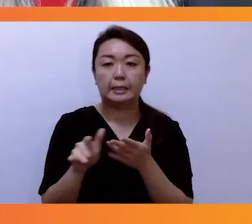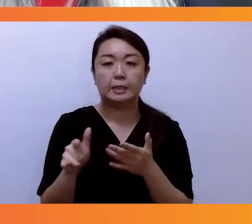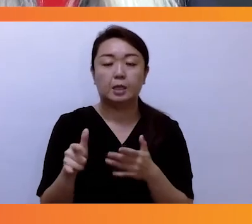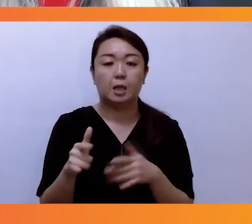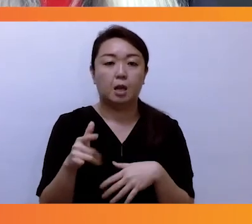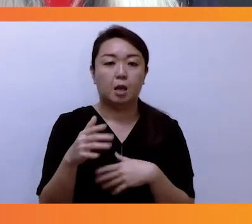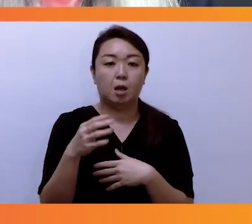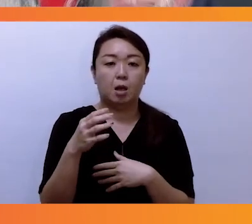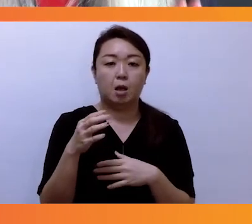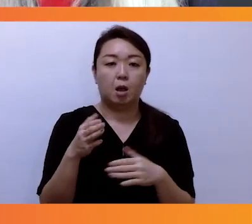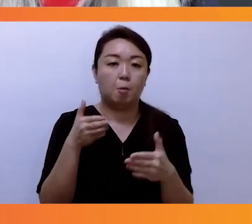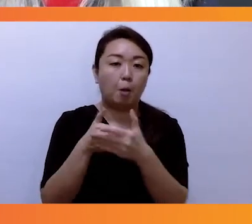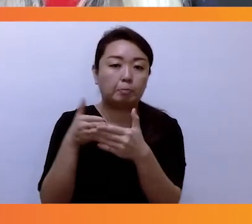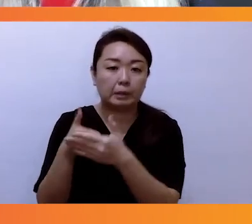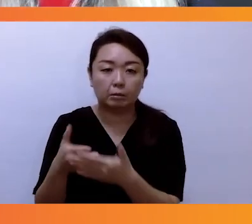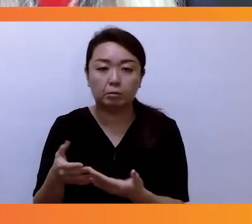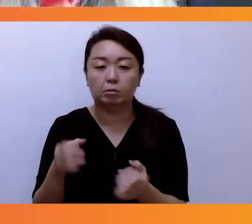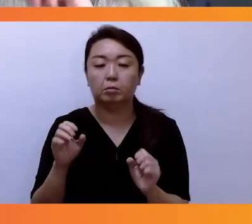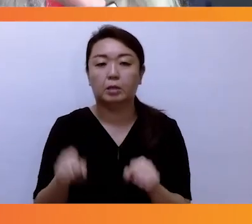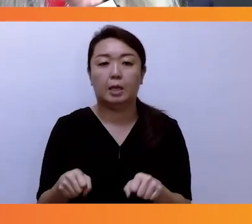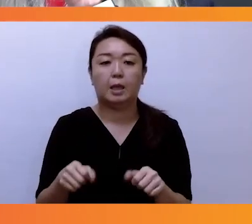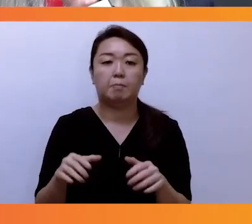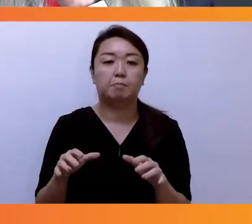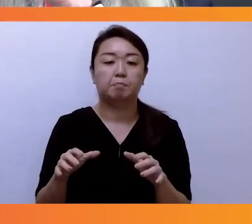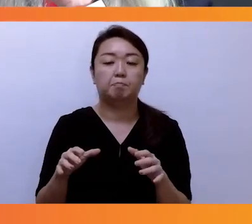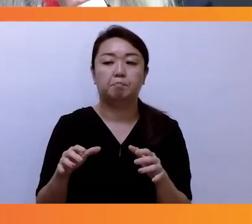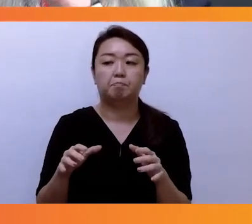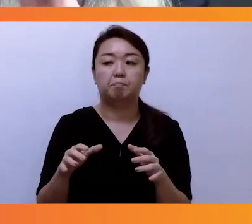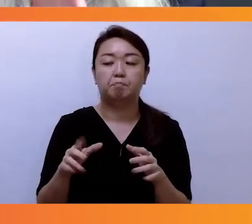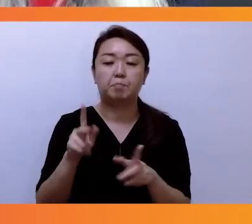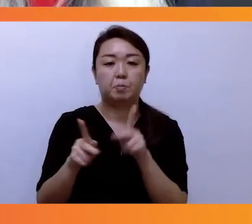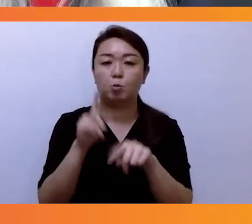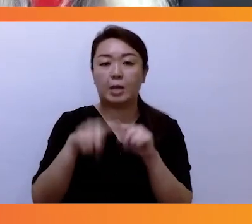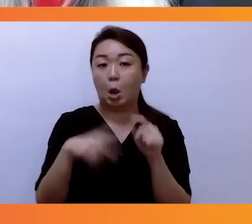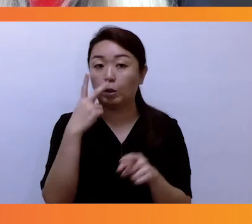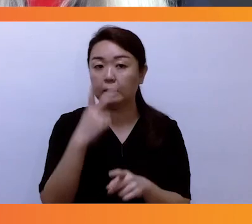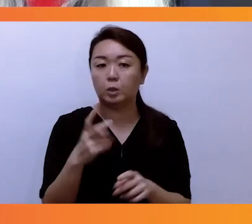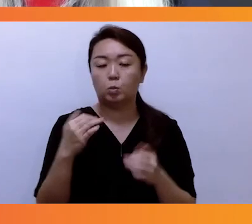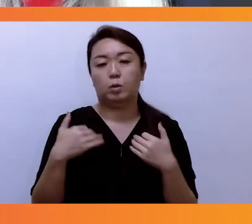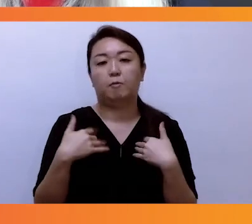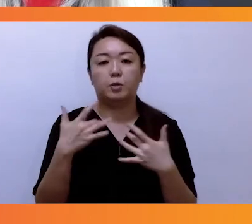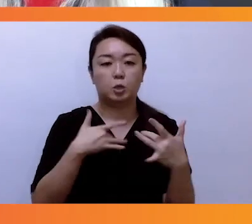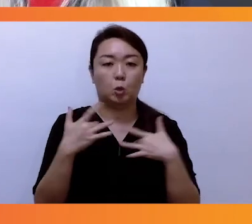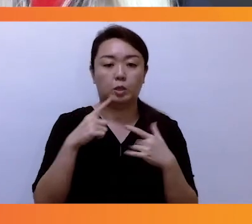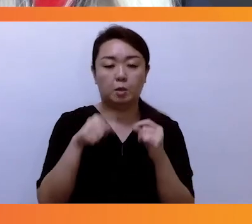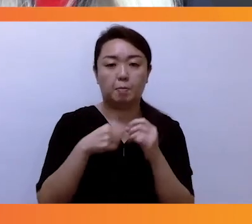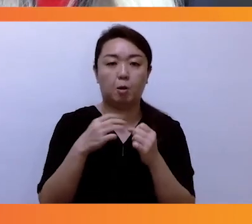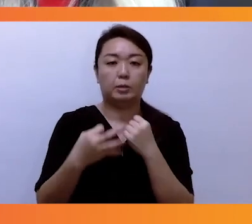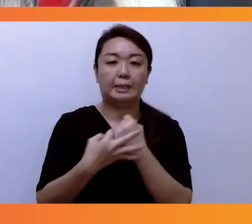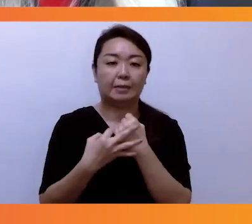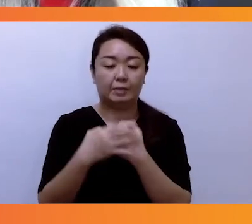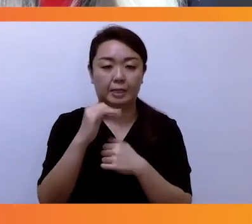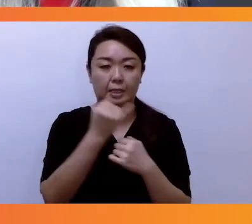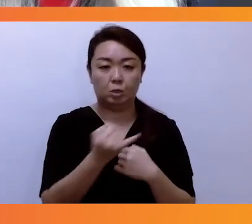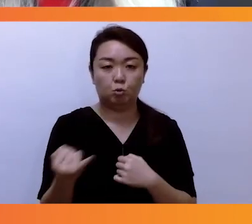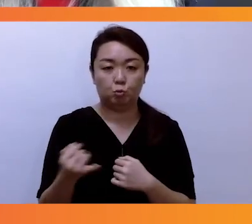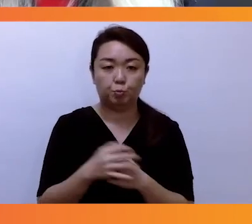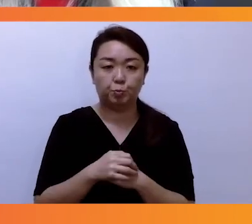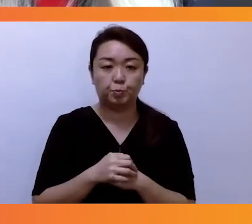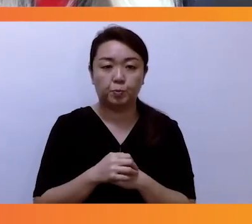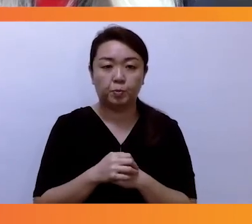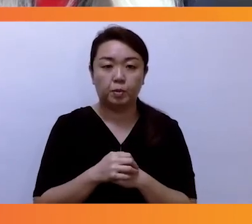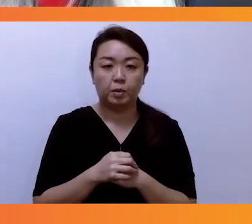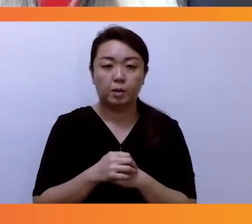those obstacles that might be in the way of someone who can't see them, we need to be concerned about those safety